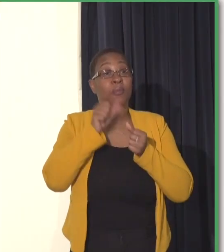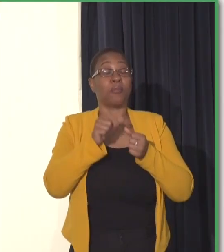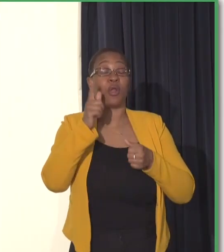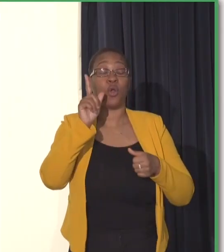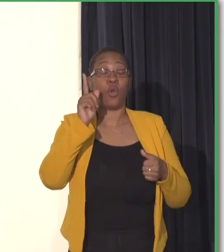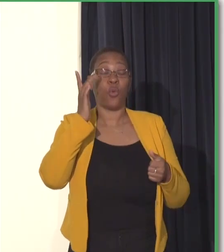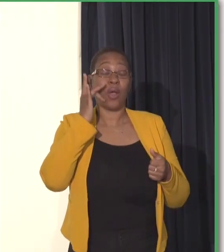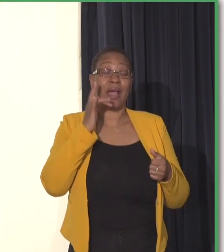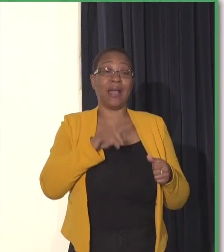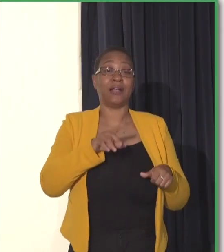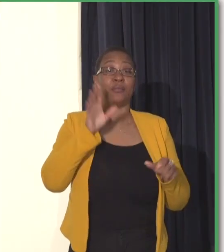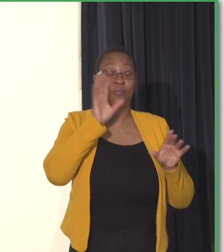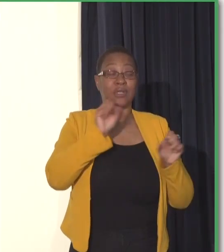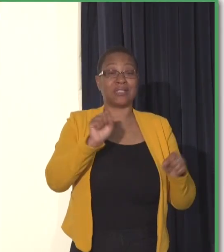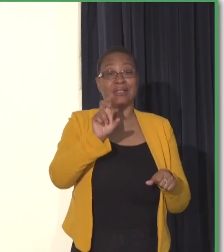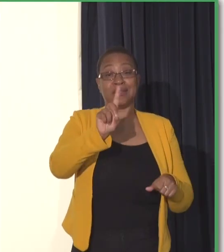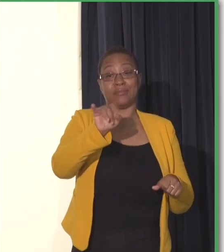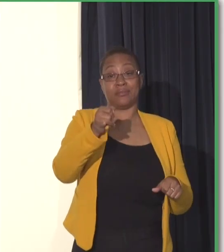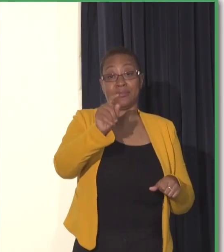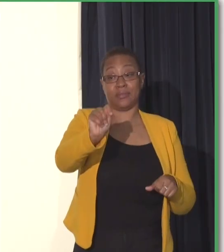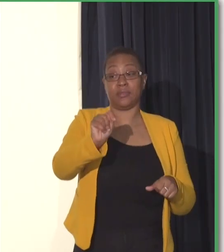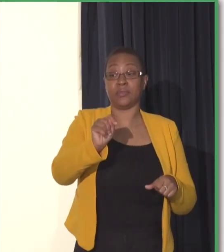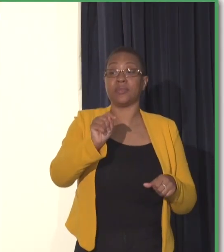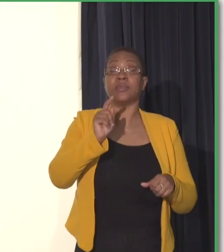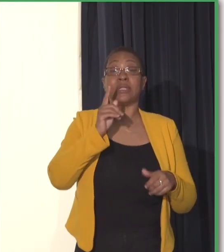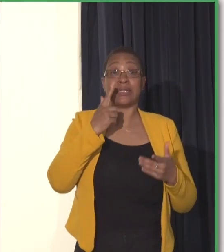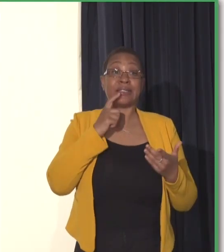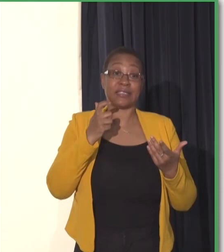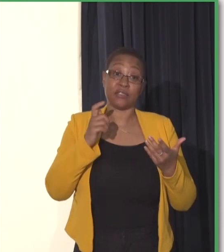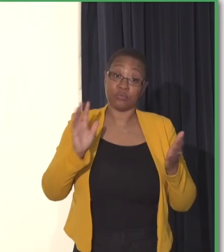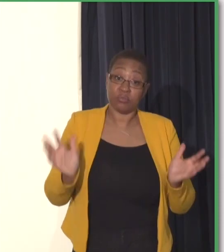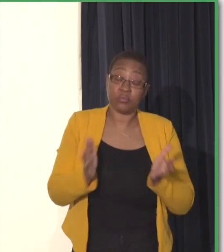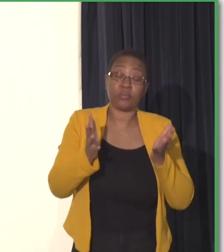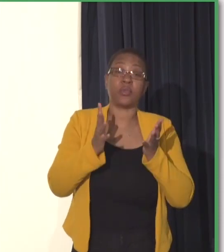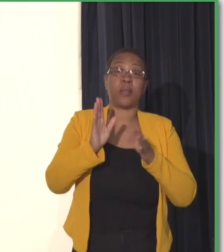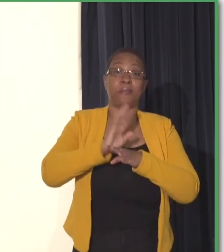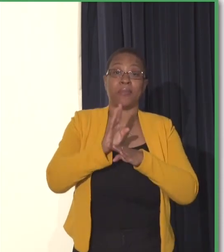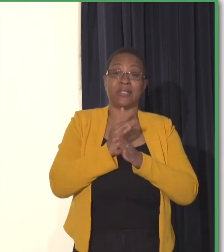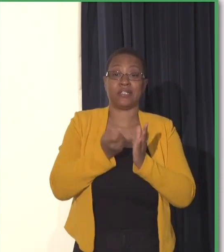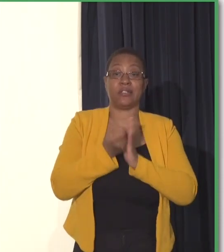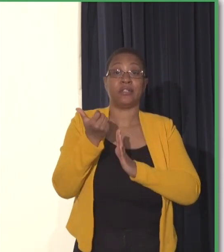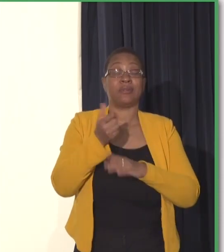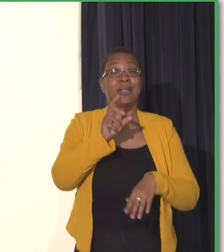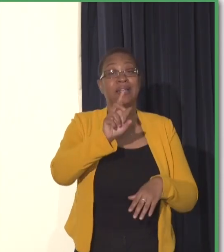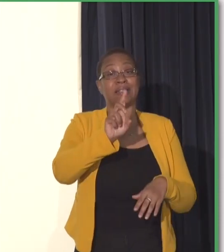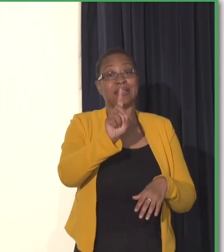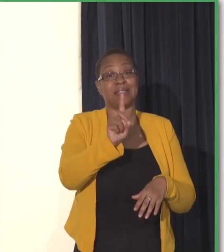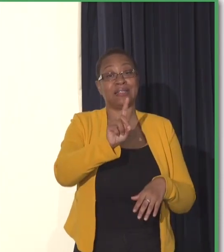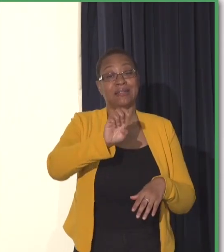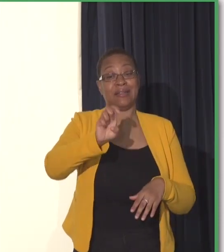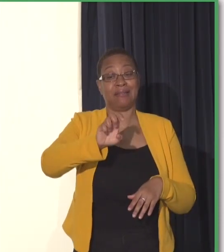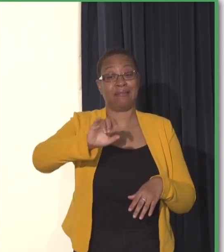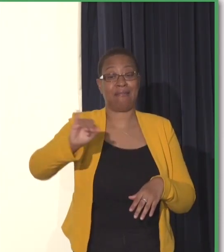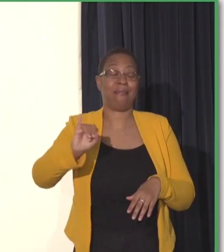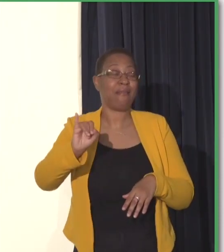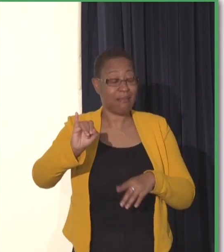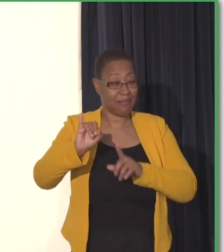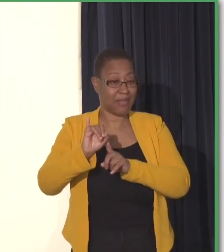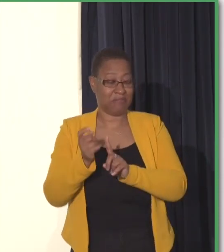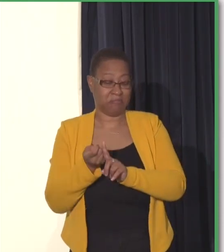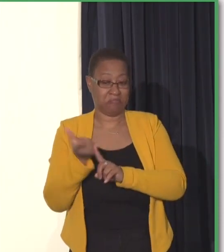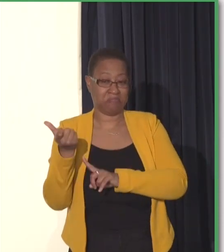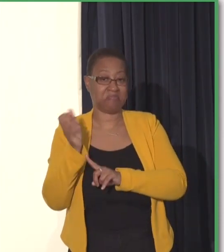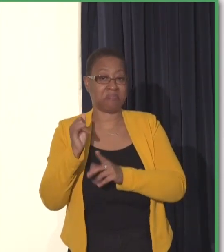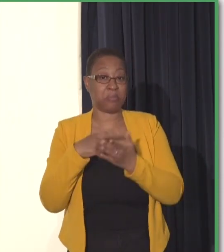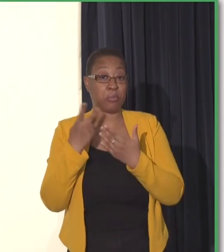Donald J. Trump is insisting and forcing businesses to get rid of diversity, equity, and inclusion.